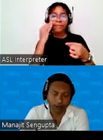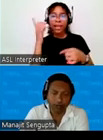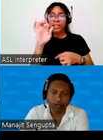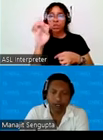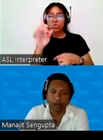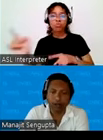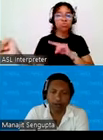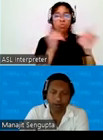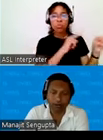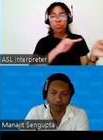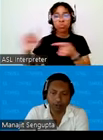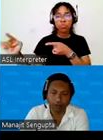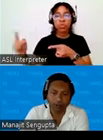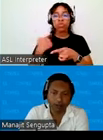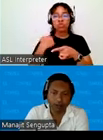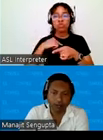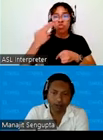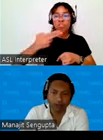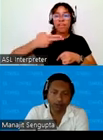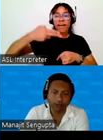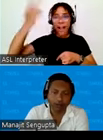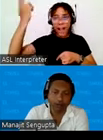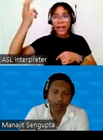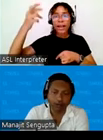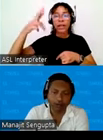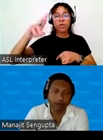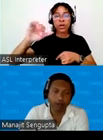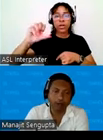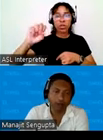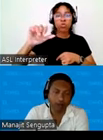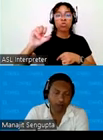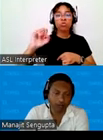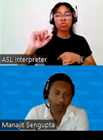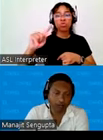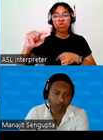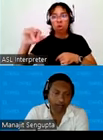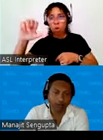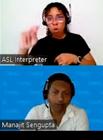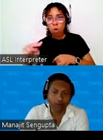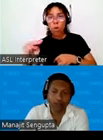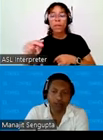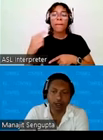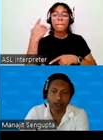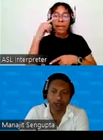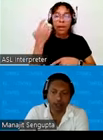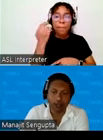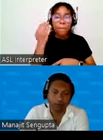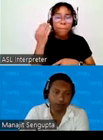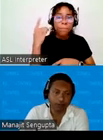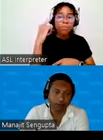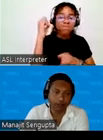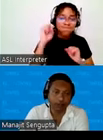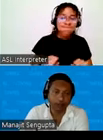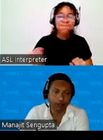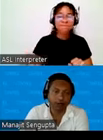we've run very high resolution models with state-of-the-art models to capture